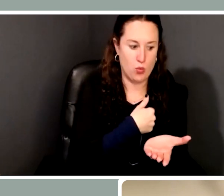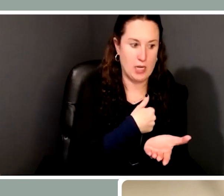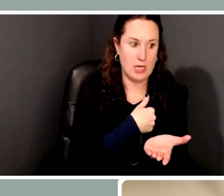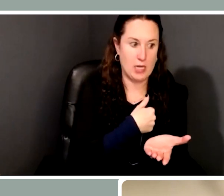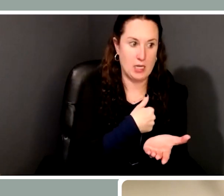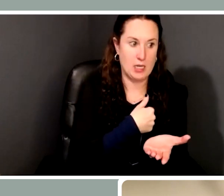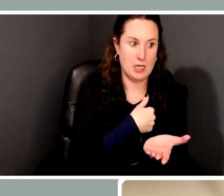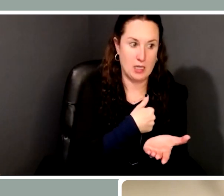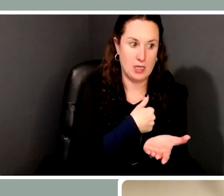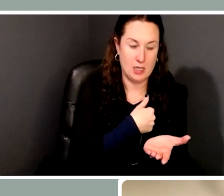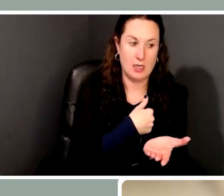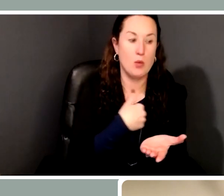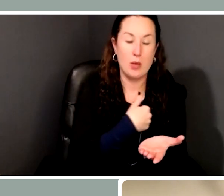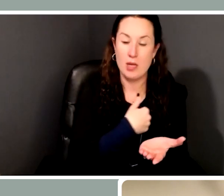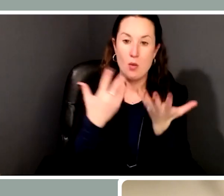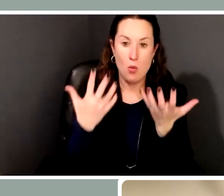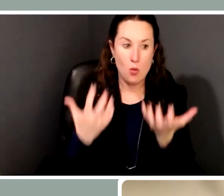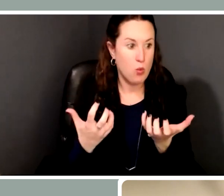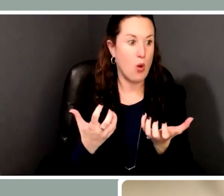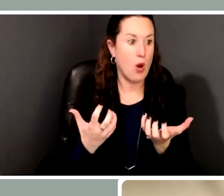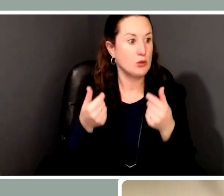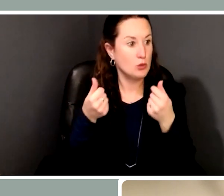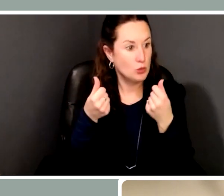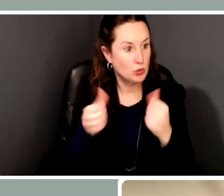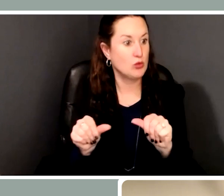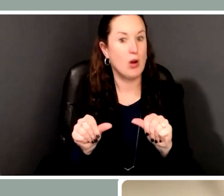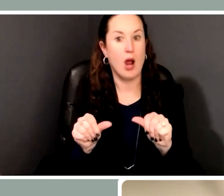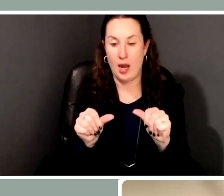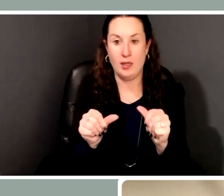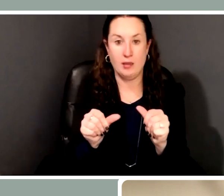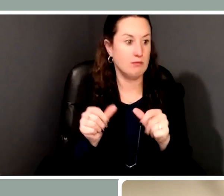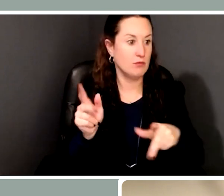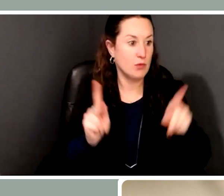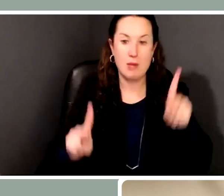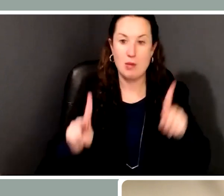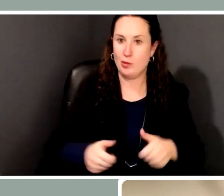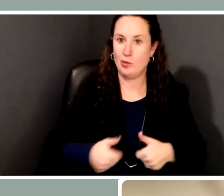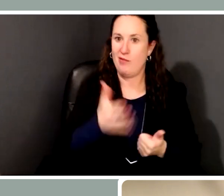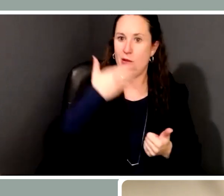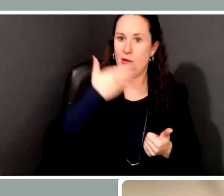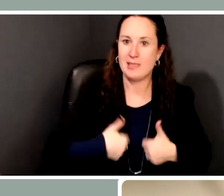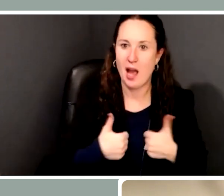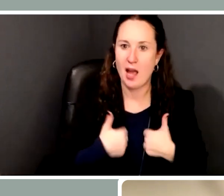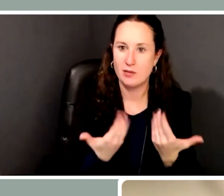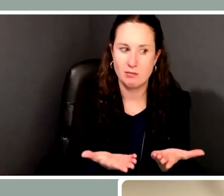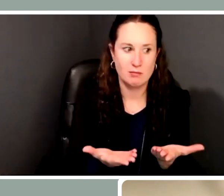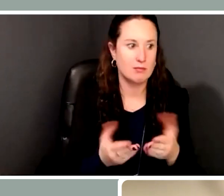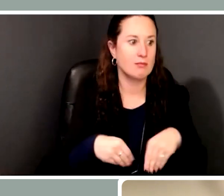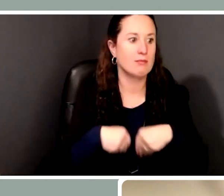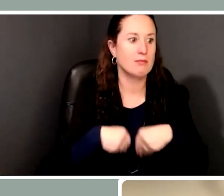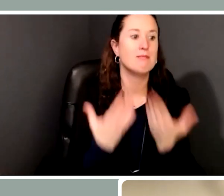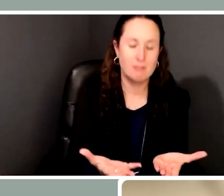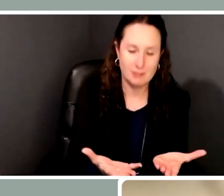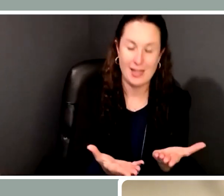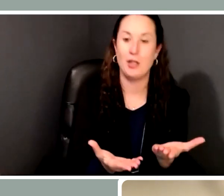we want to try and help people live the best lives that they can live. And by giving medications that gives a ton of